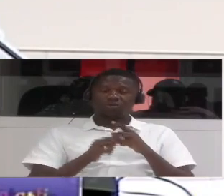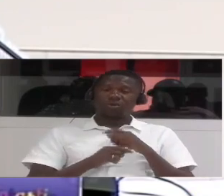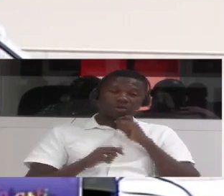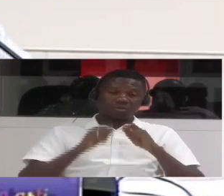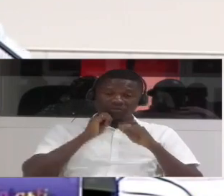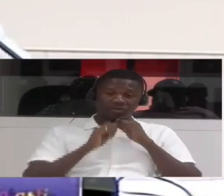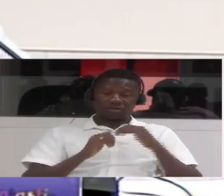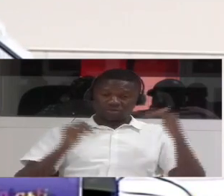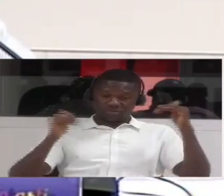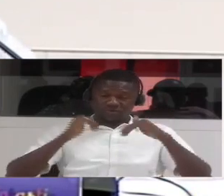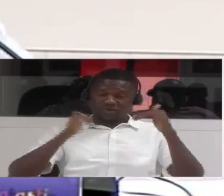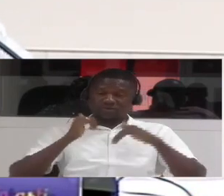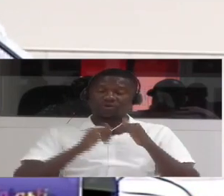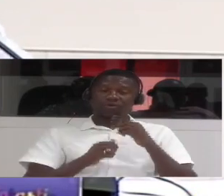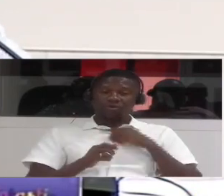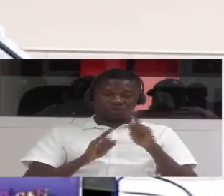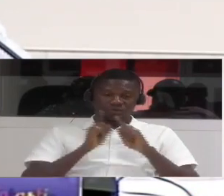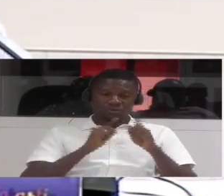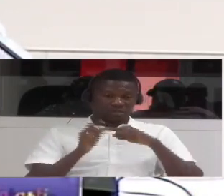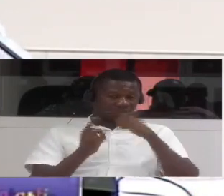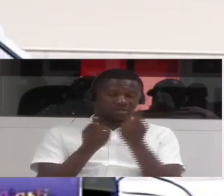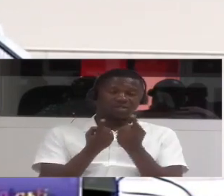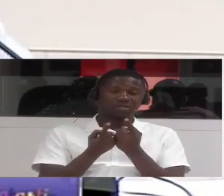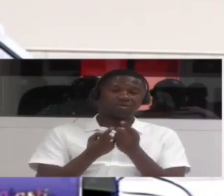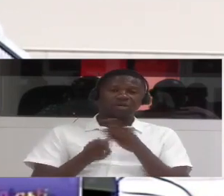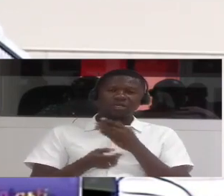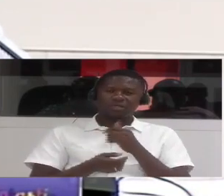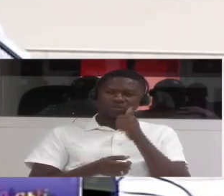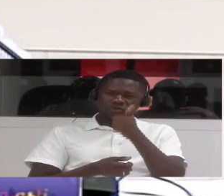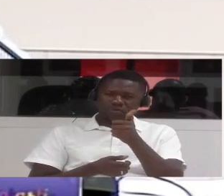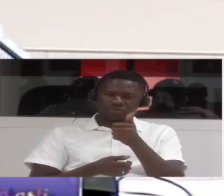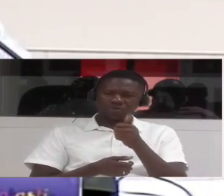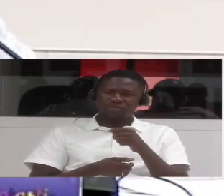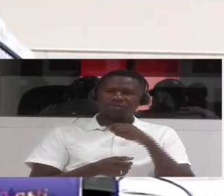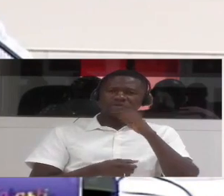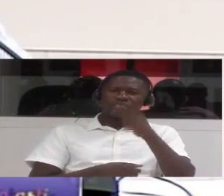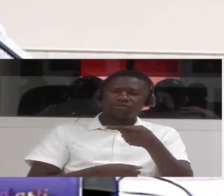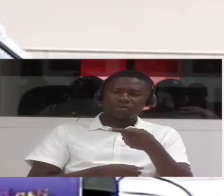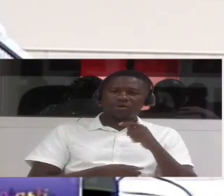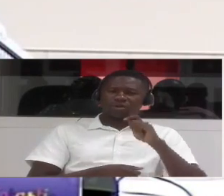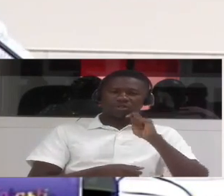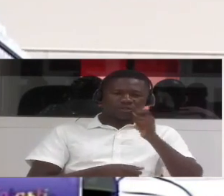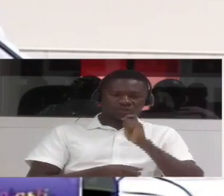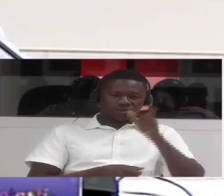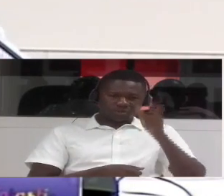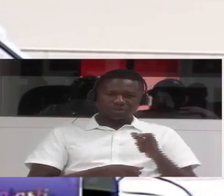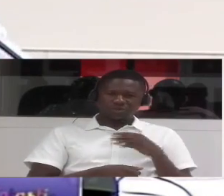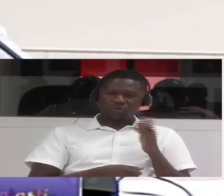professional forums, we do discuss this thing, whether it is appropriate for journalists to